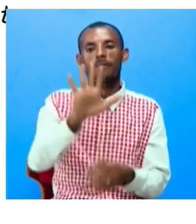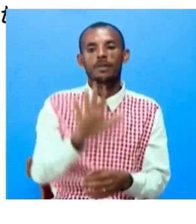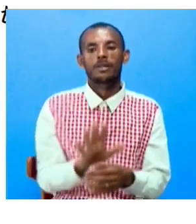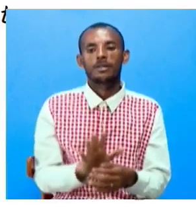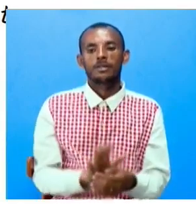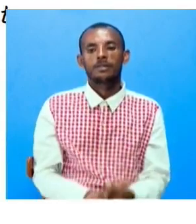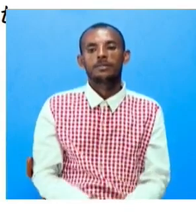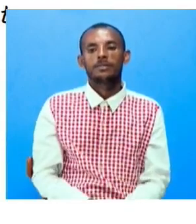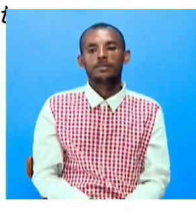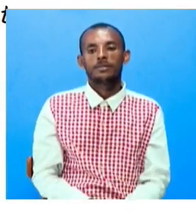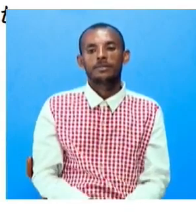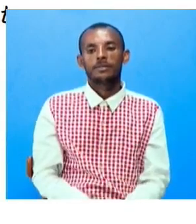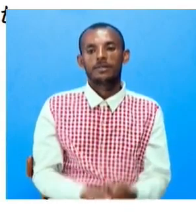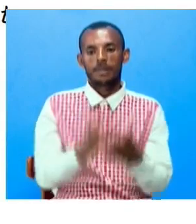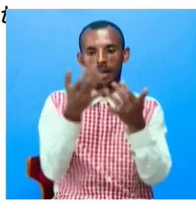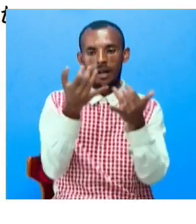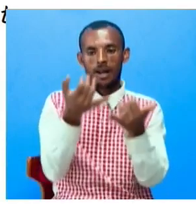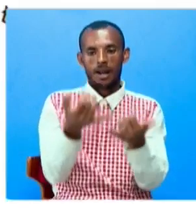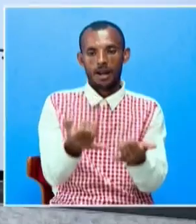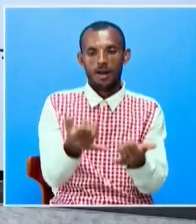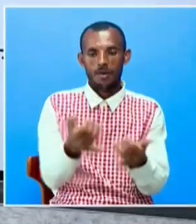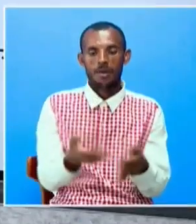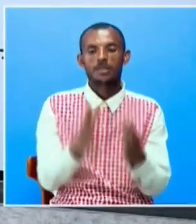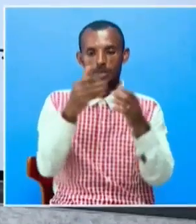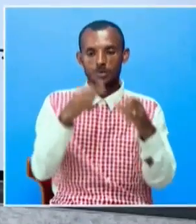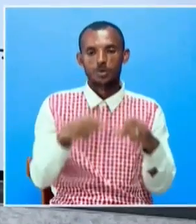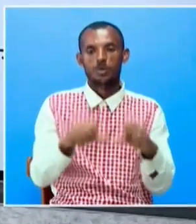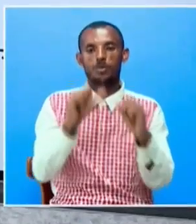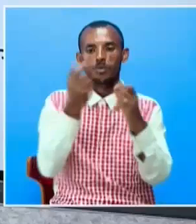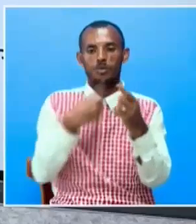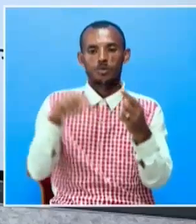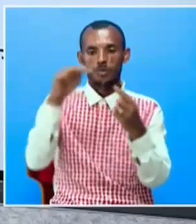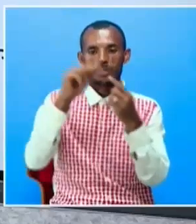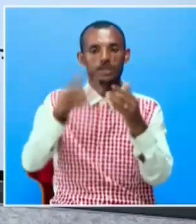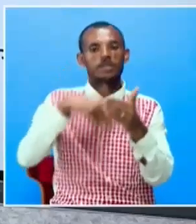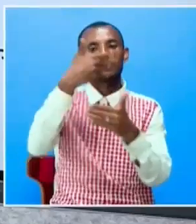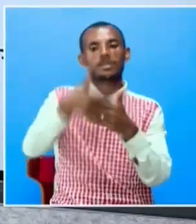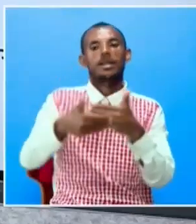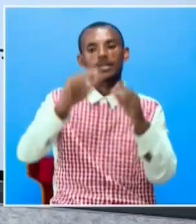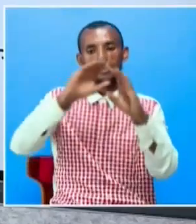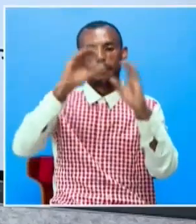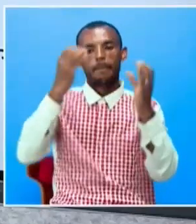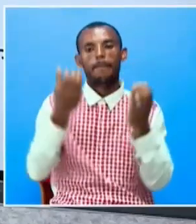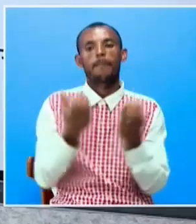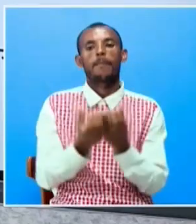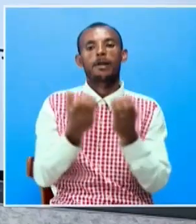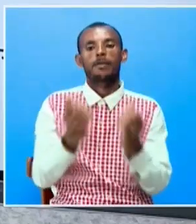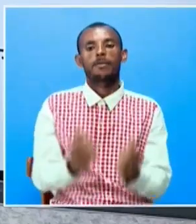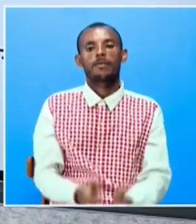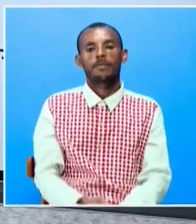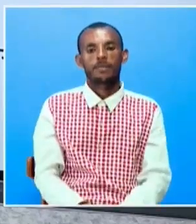is it. Now let's continue to the next part.